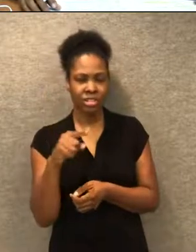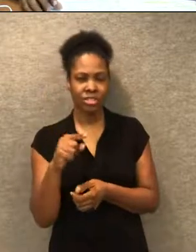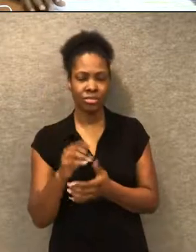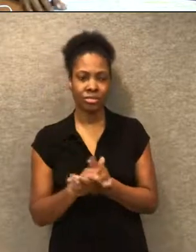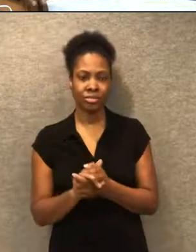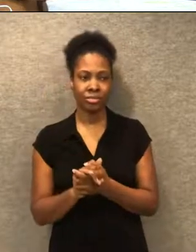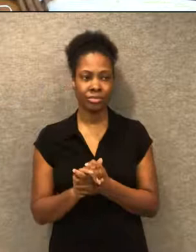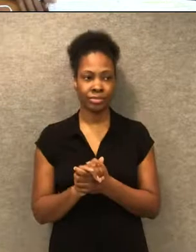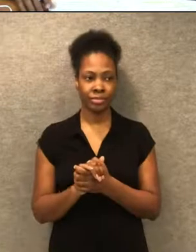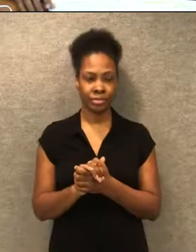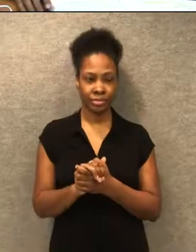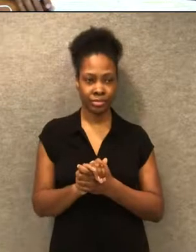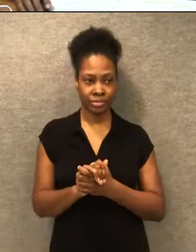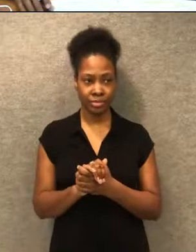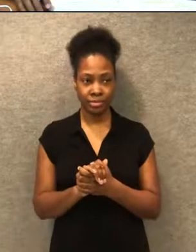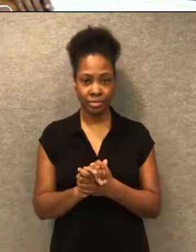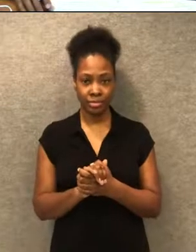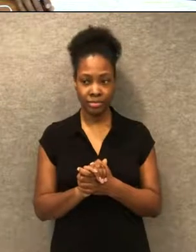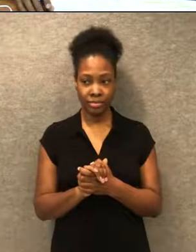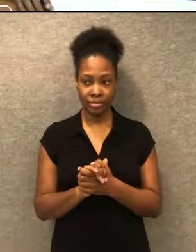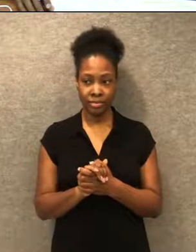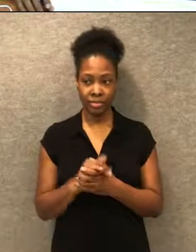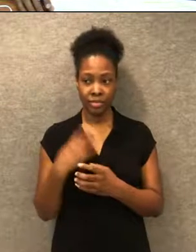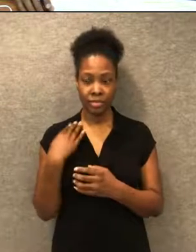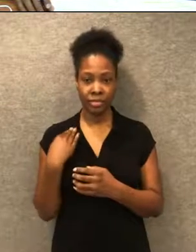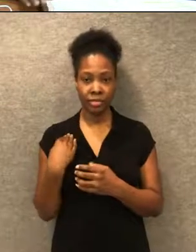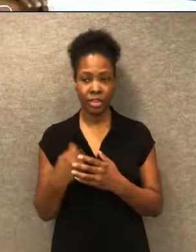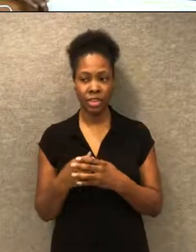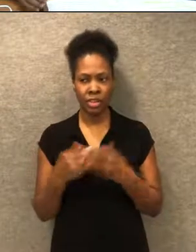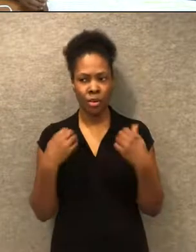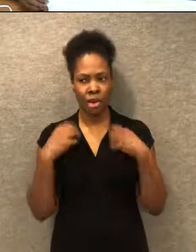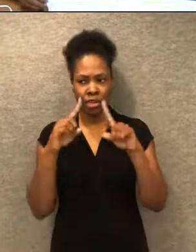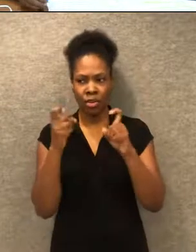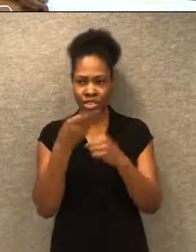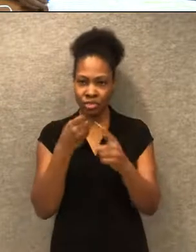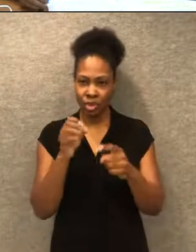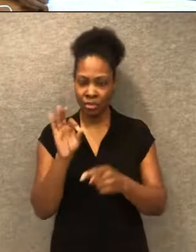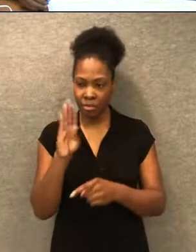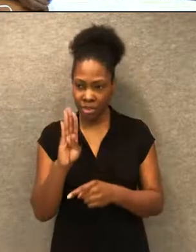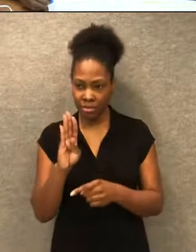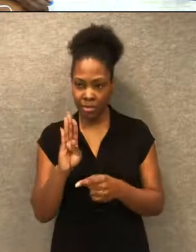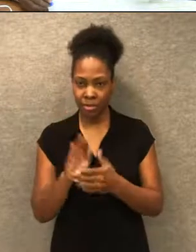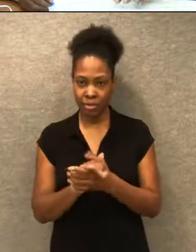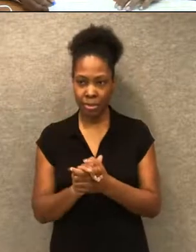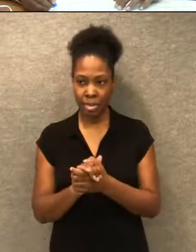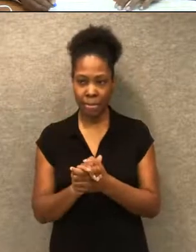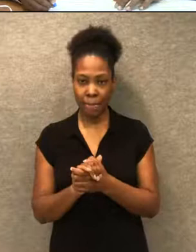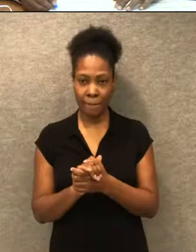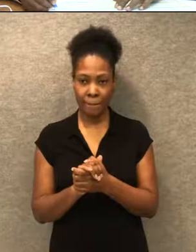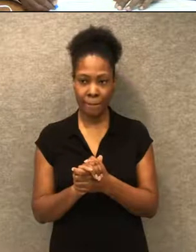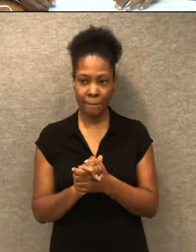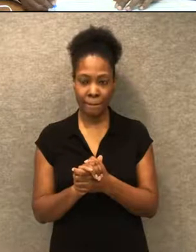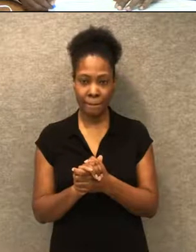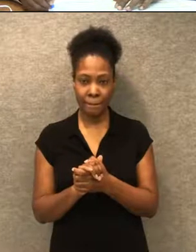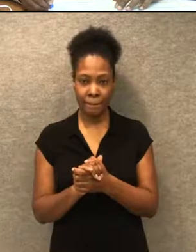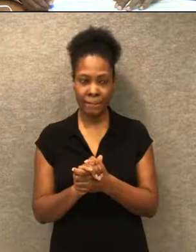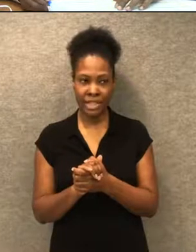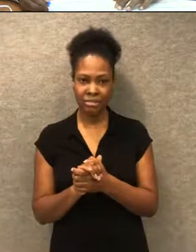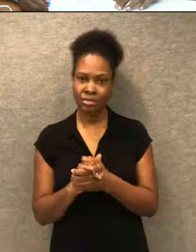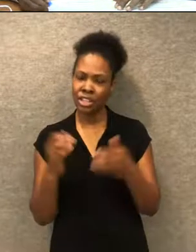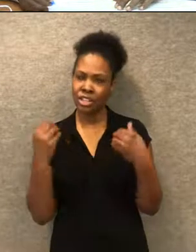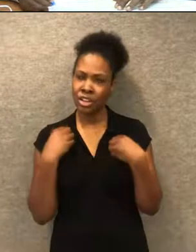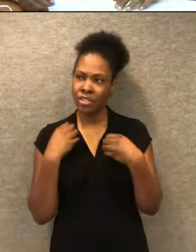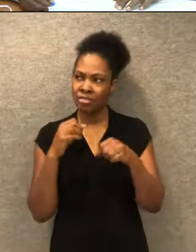email. I got another question from Facebook from Sasha Lynn for Dr. Thomas. Any advice on how